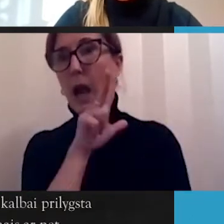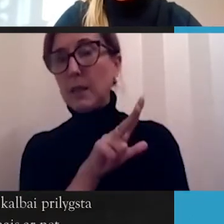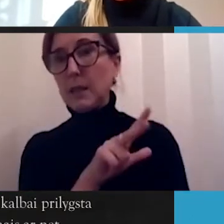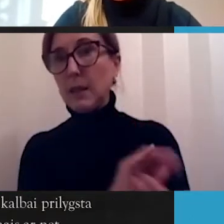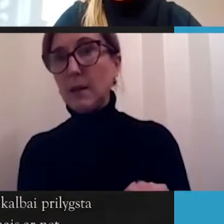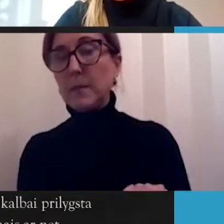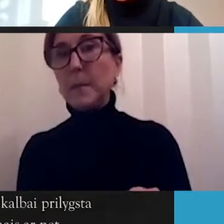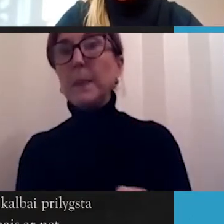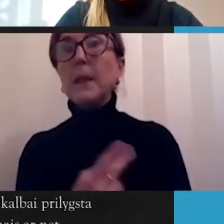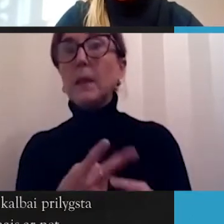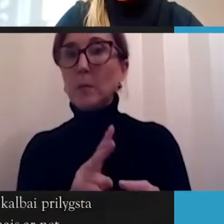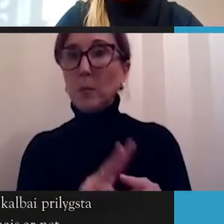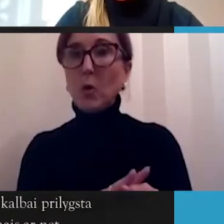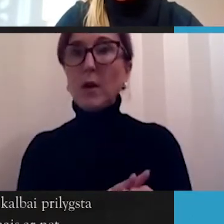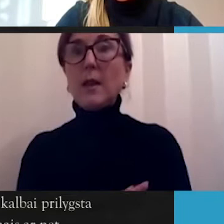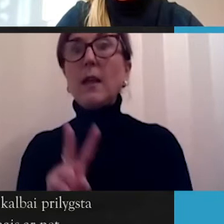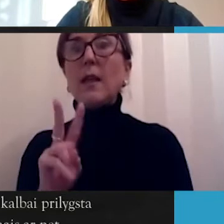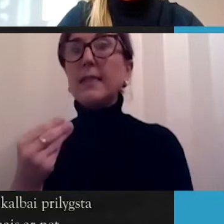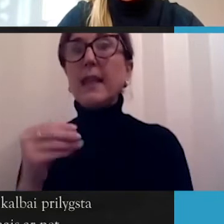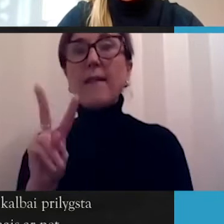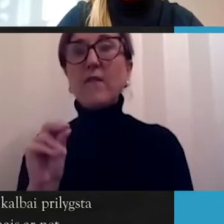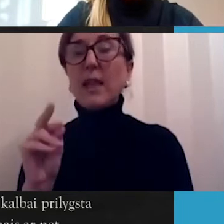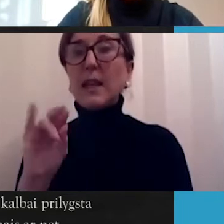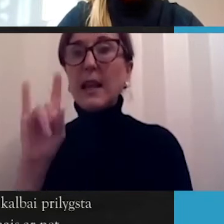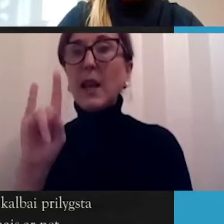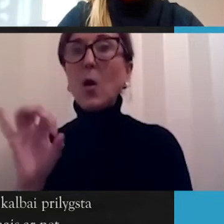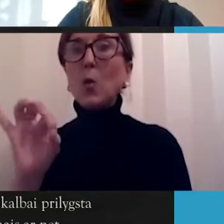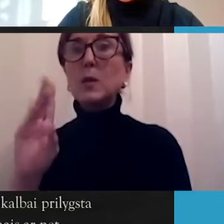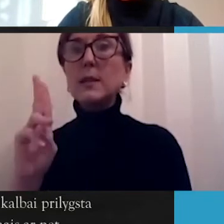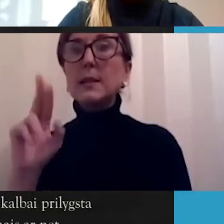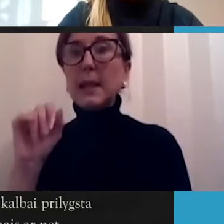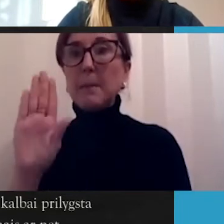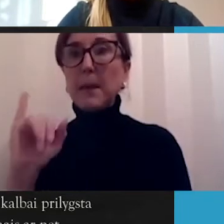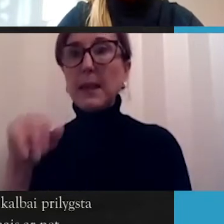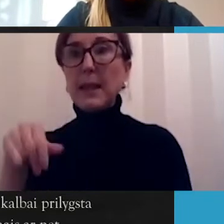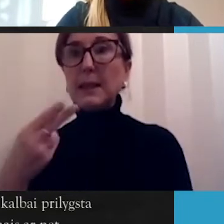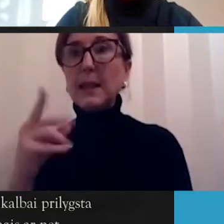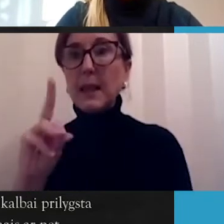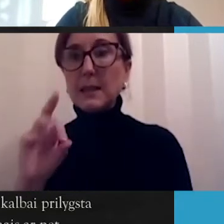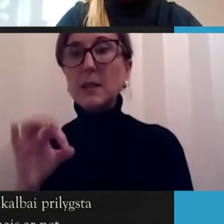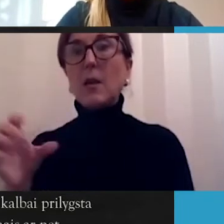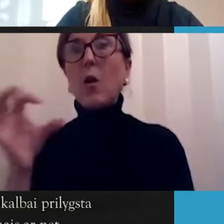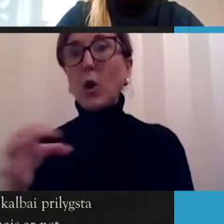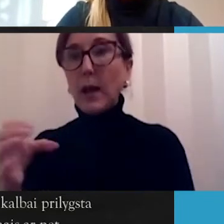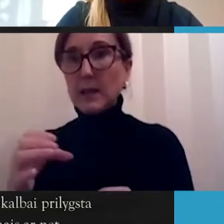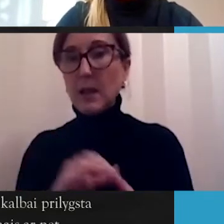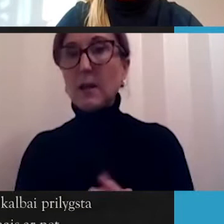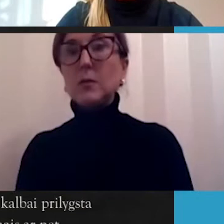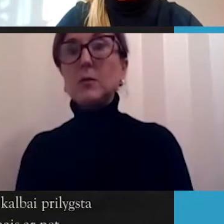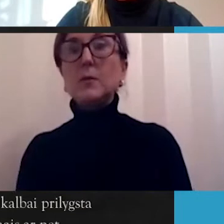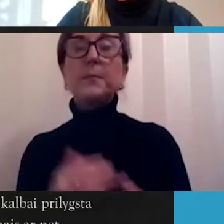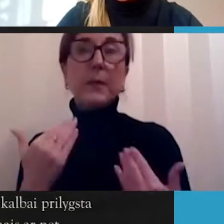state has to ensure additional guarantees, and the participation of the NGO